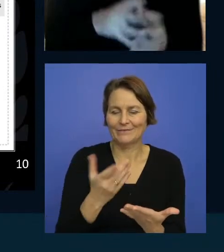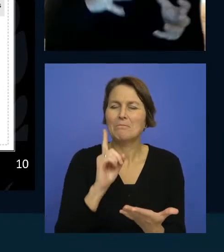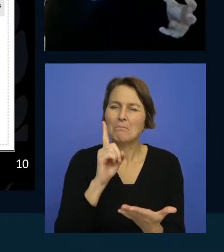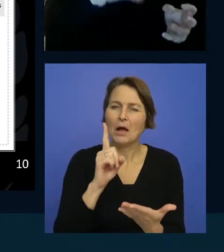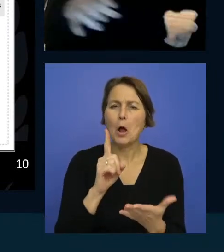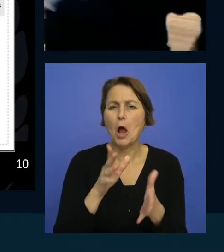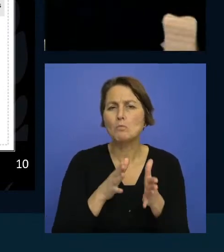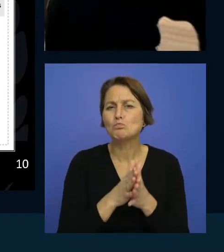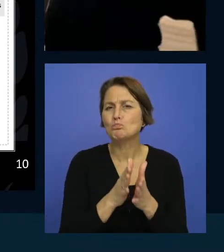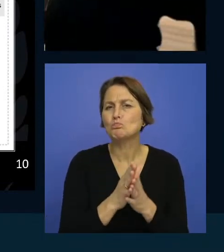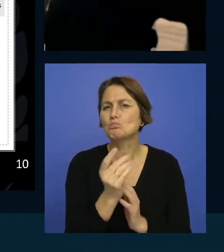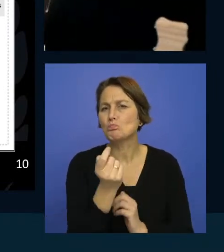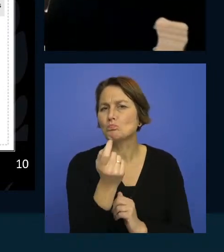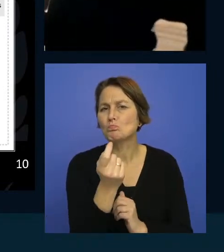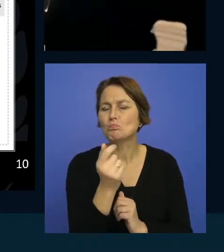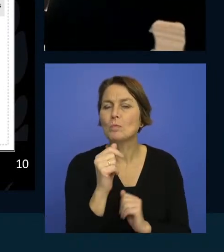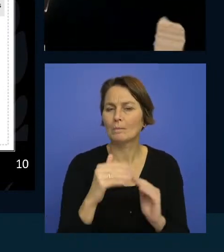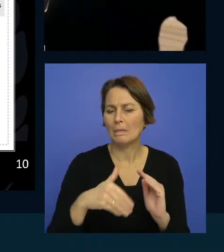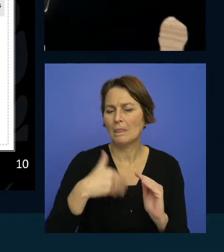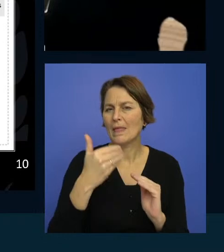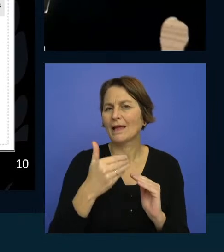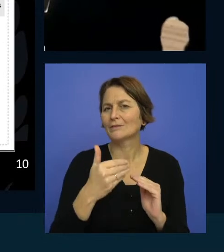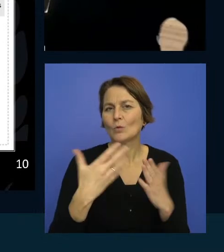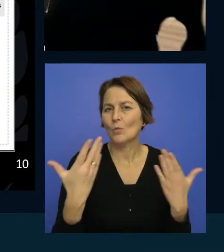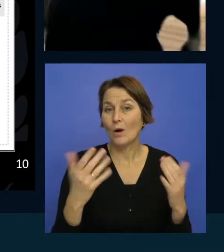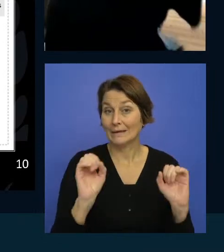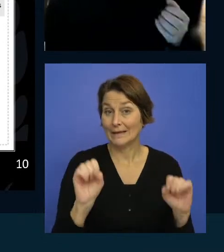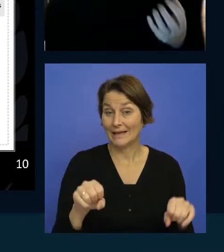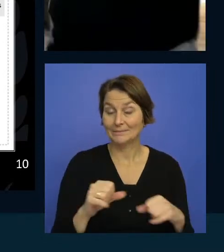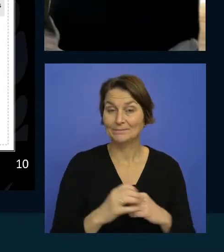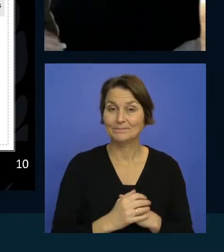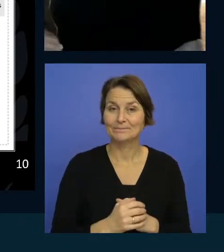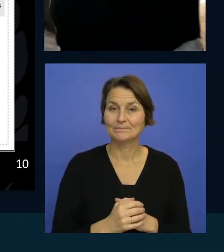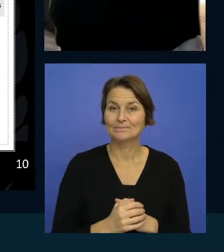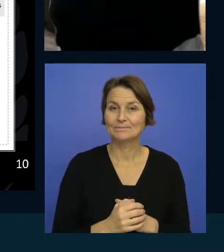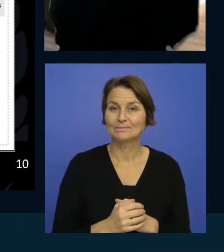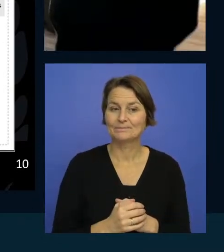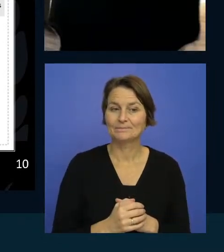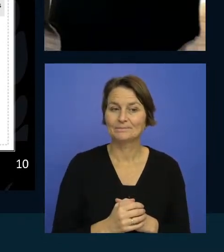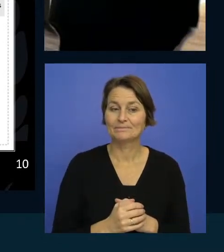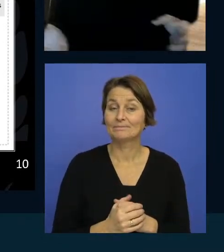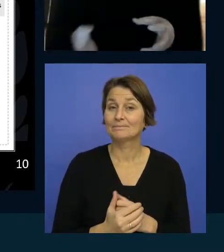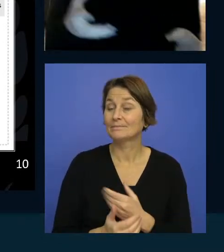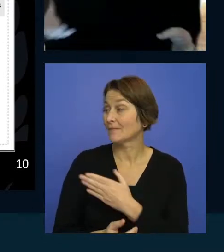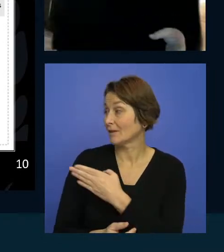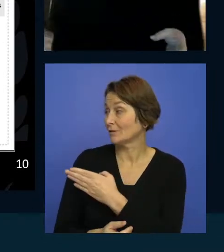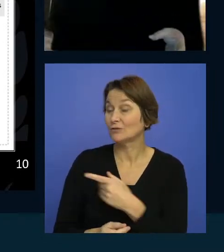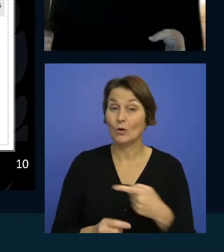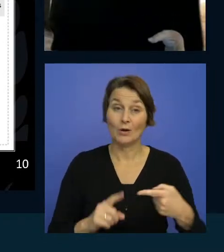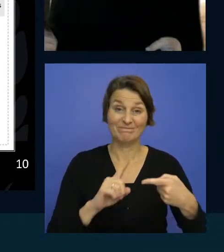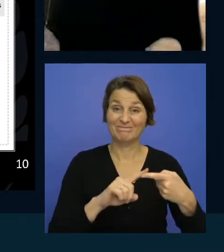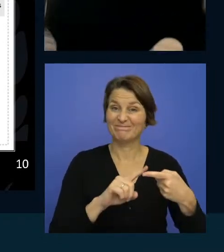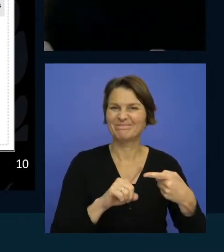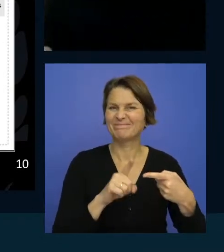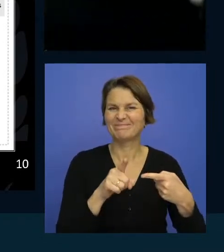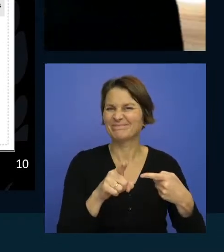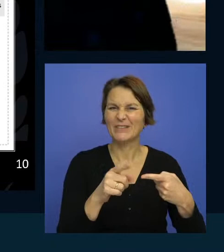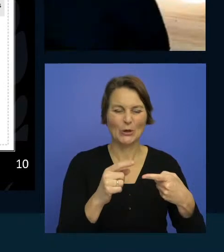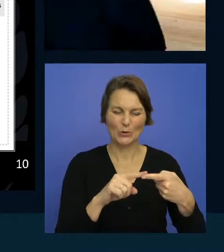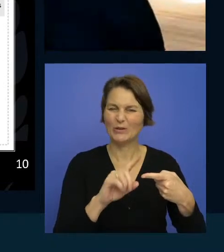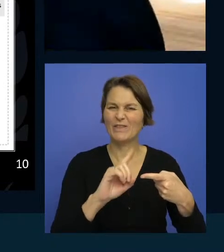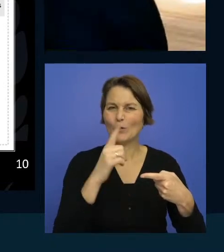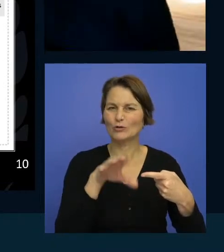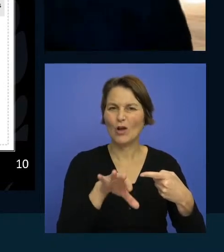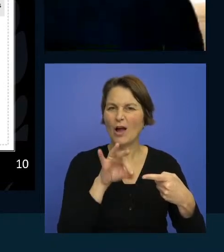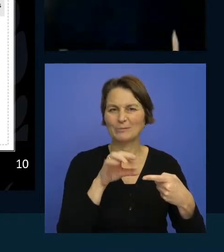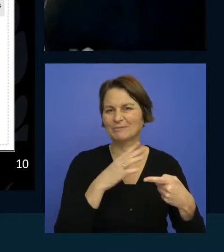the kind of next level option. So if the out-of-the-box stats doesn't really provide you the insights you're looking